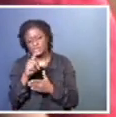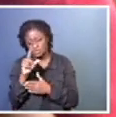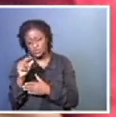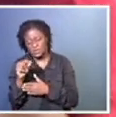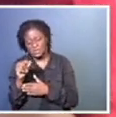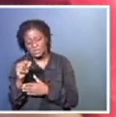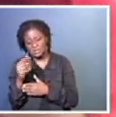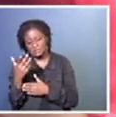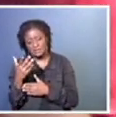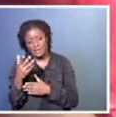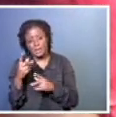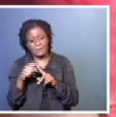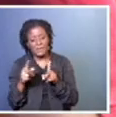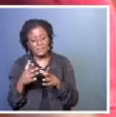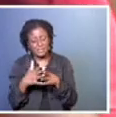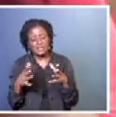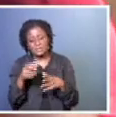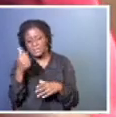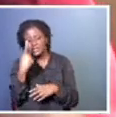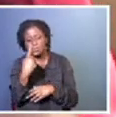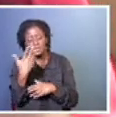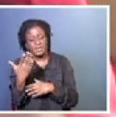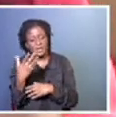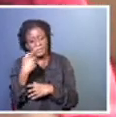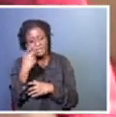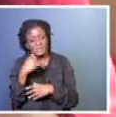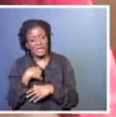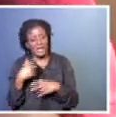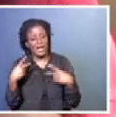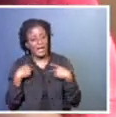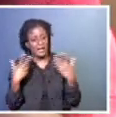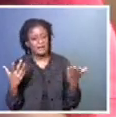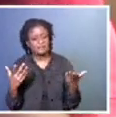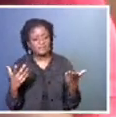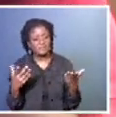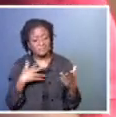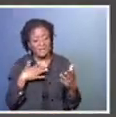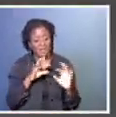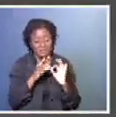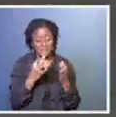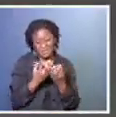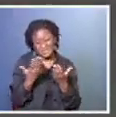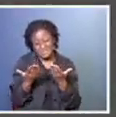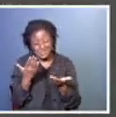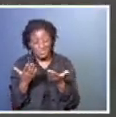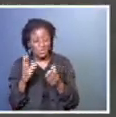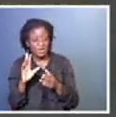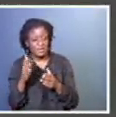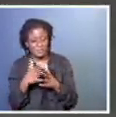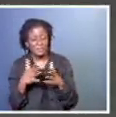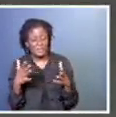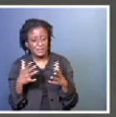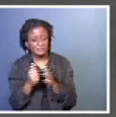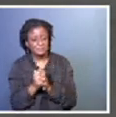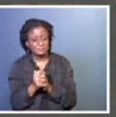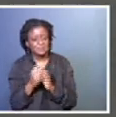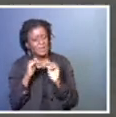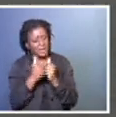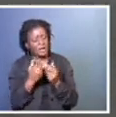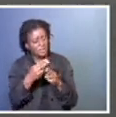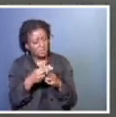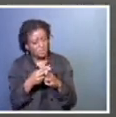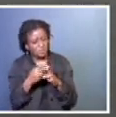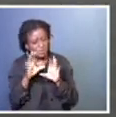that. But the biggest one there, because I have, my family is sort of big. So how soon can